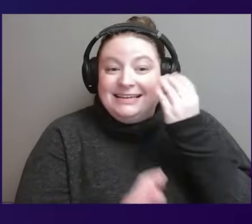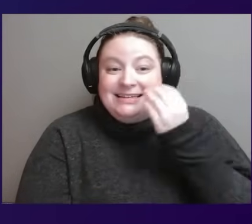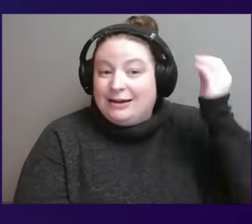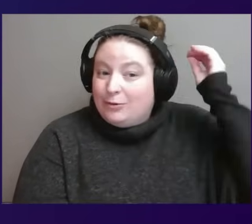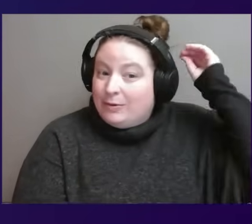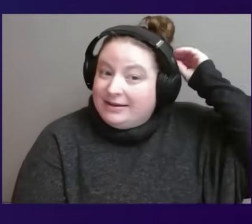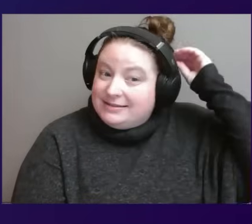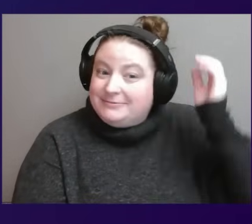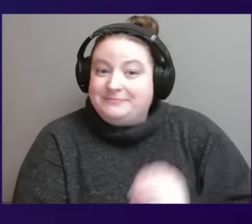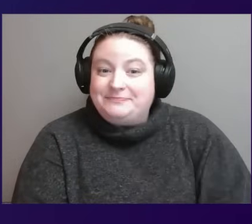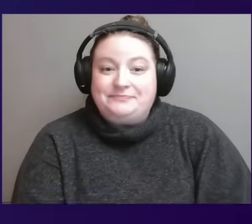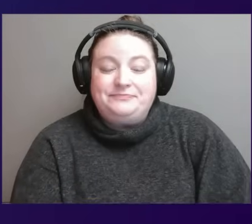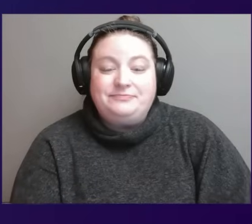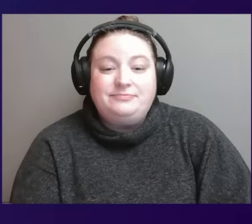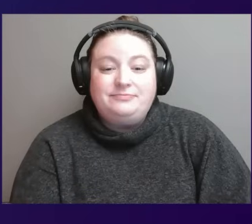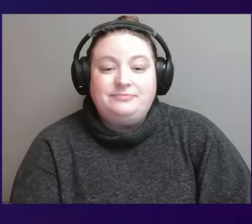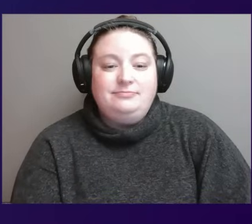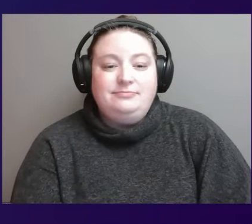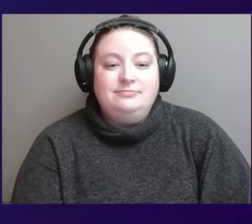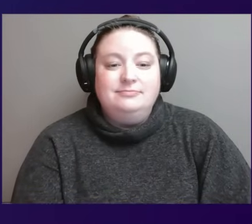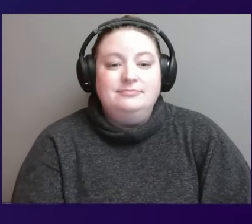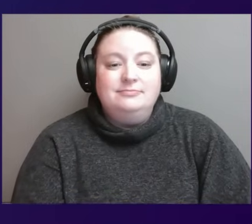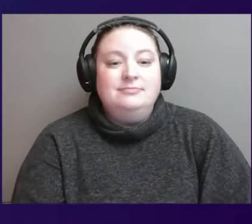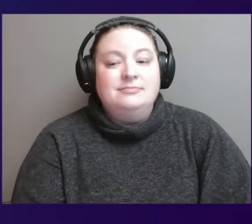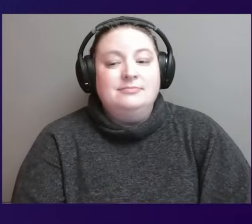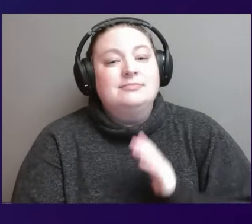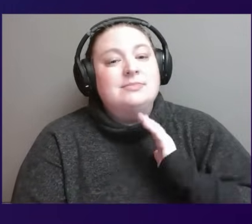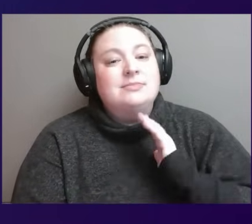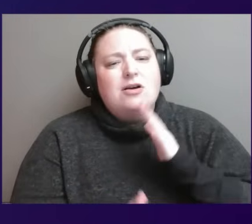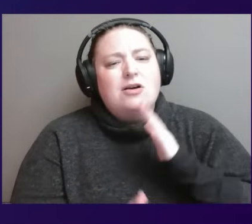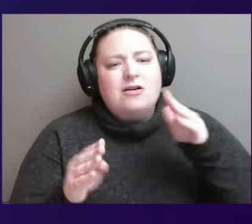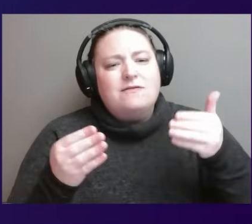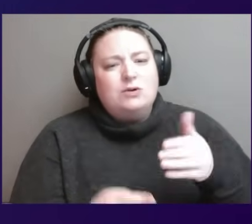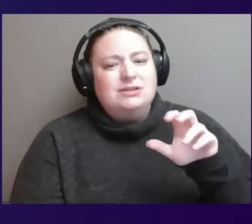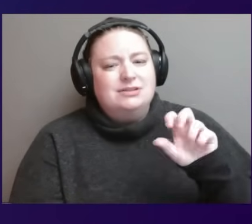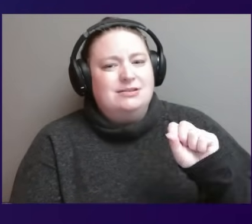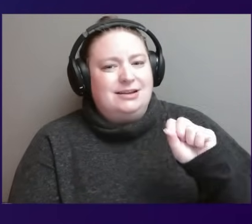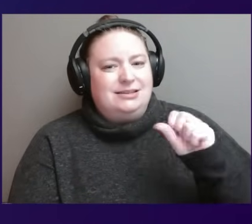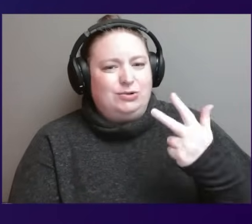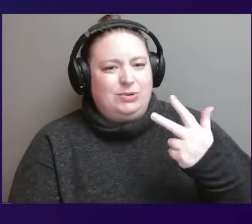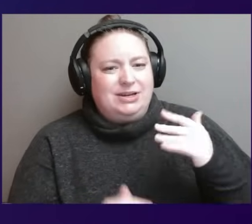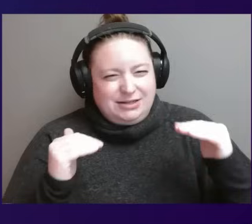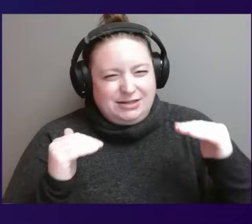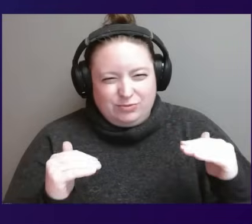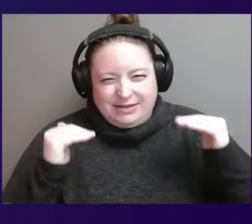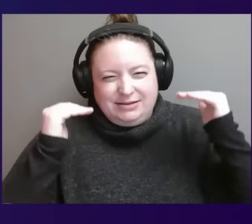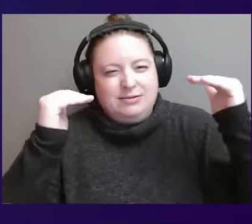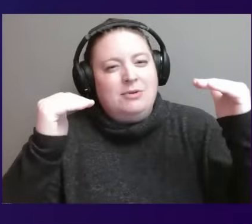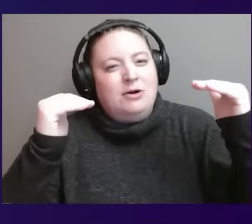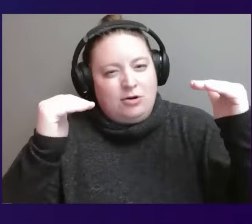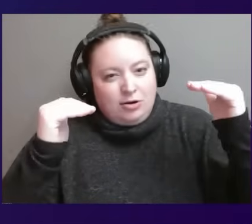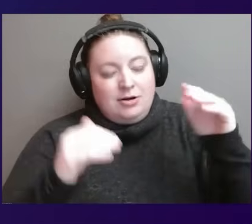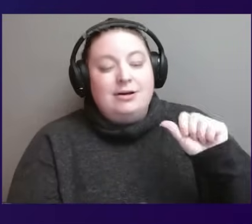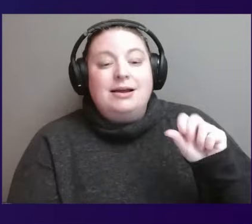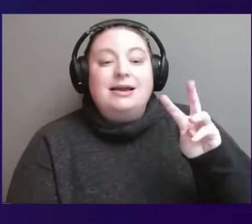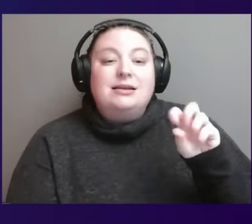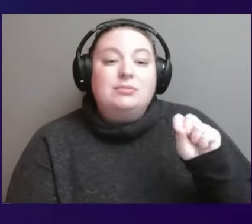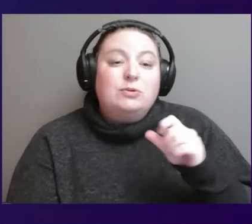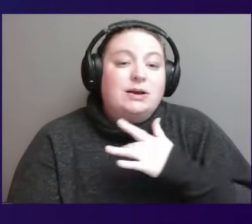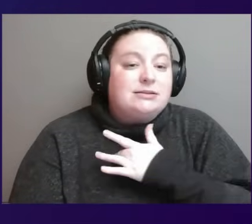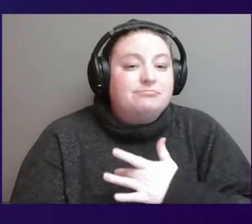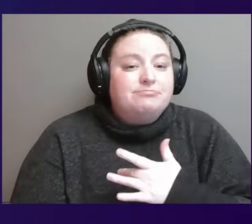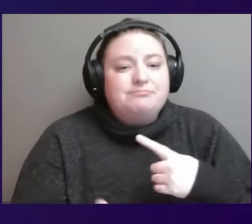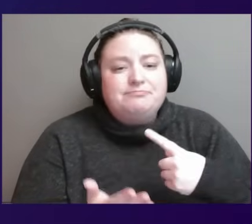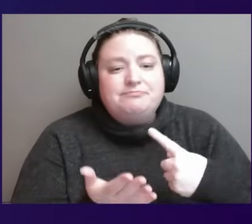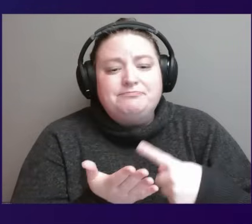I think our focus at S3 is raising the bar. AWS, we usually talk about, you know, we have